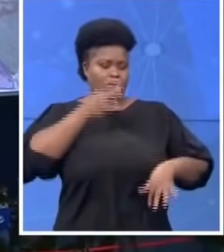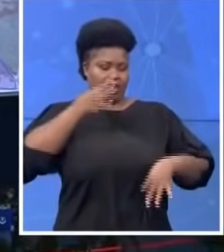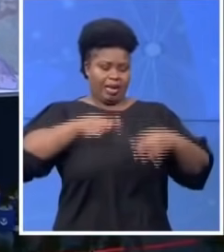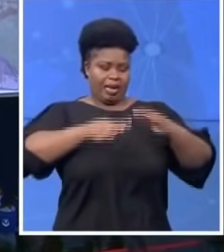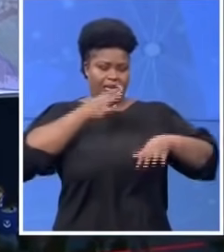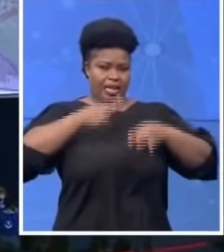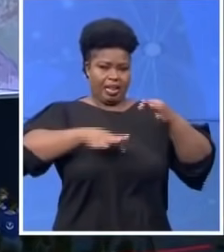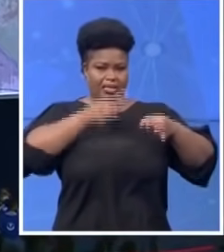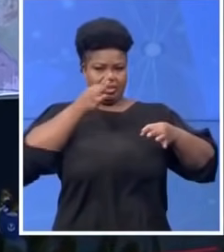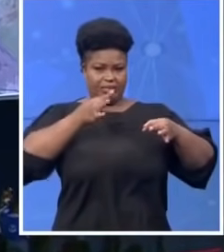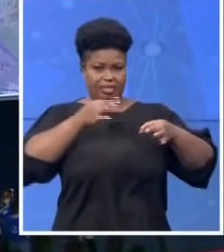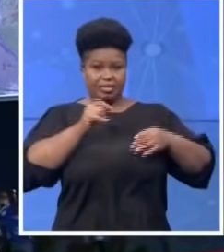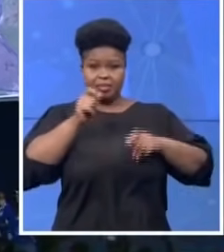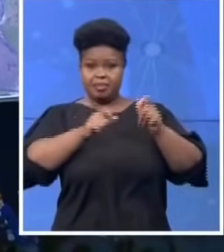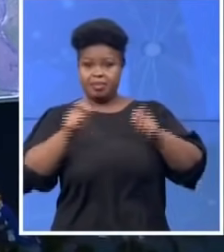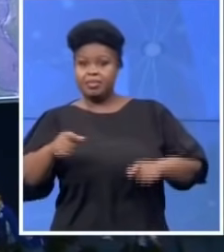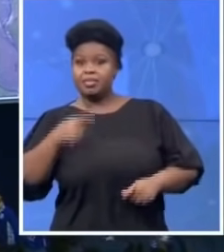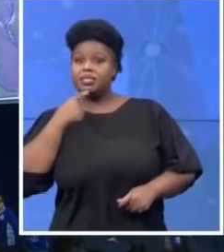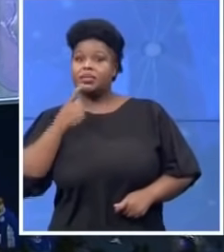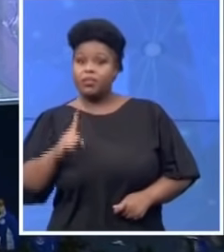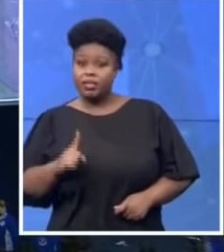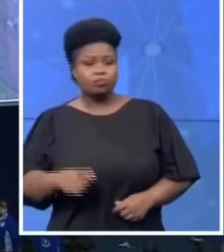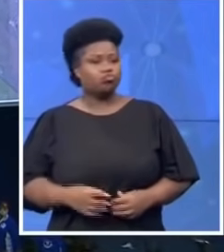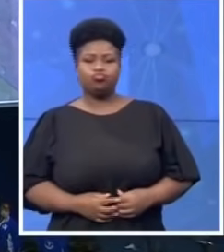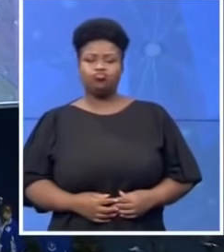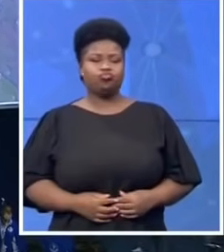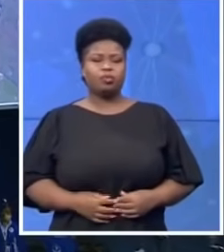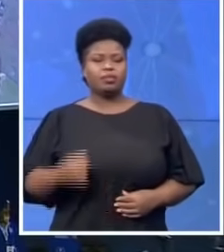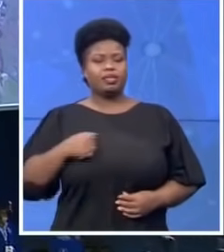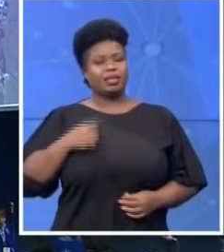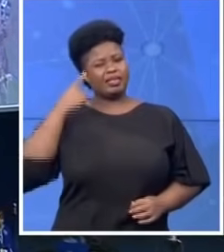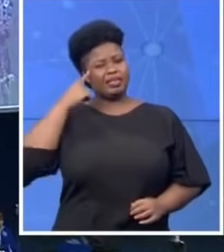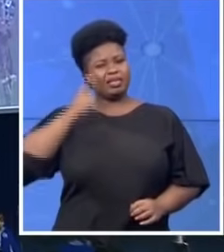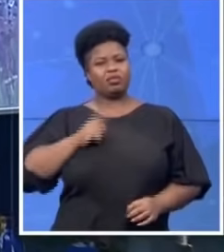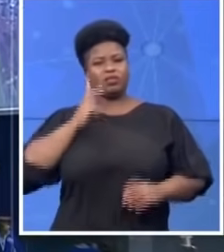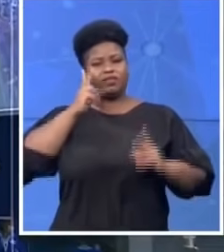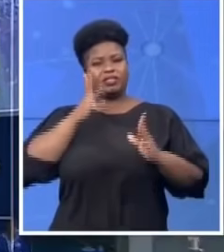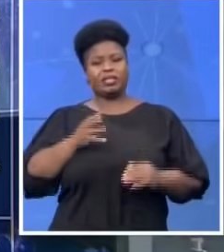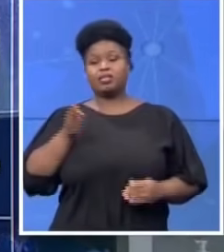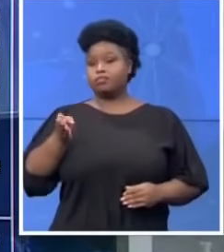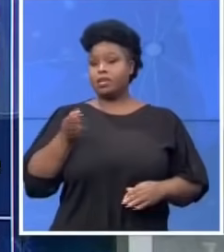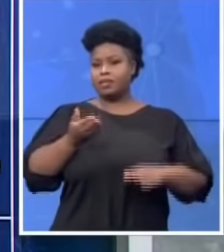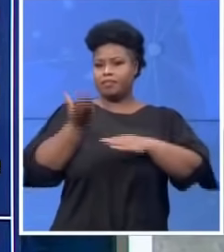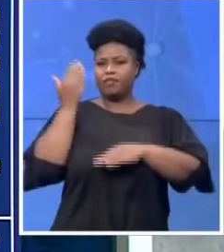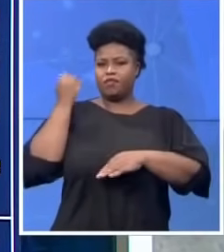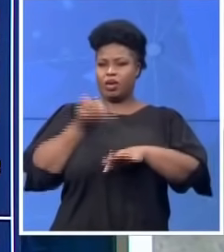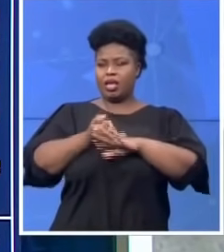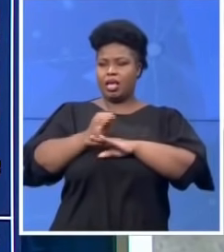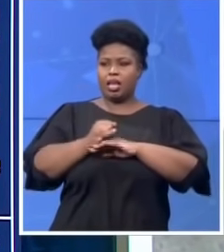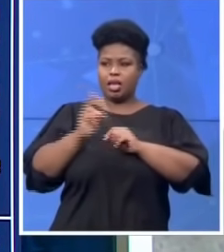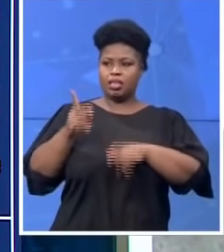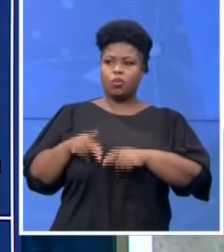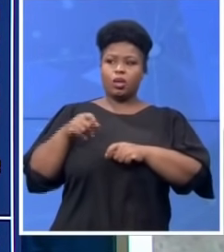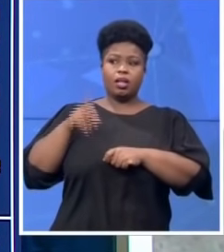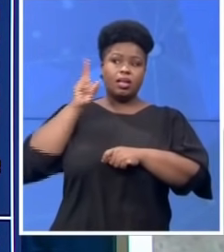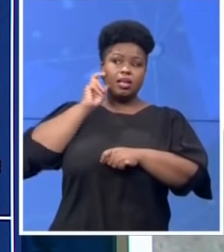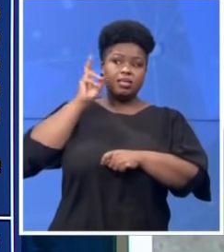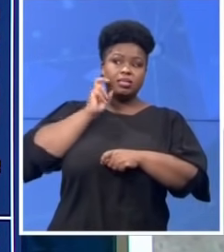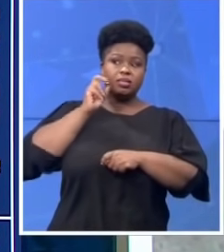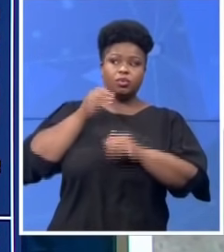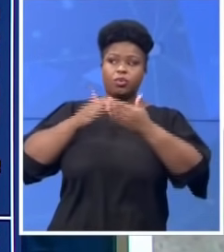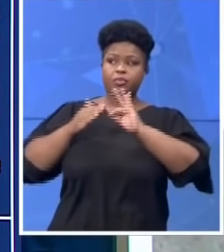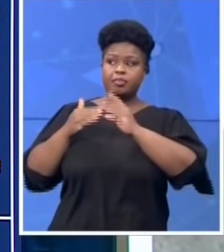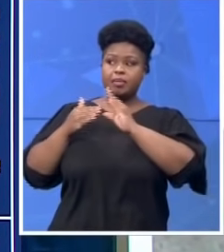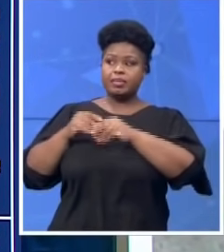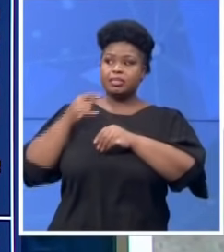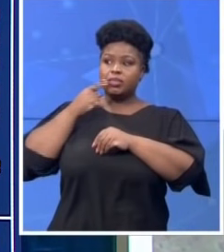your guests earlier on are the people who give us the interpretation. That is why it's always useful that when we give the results